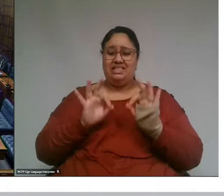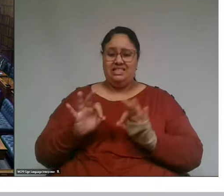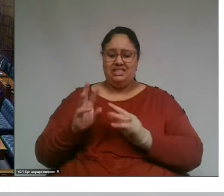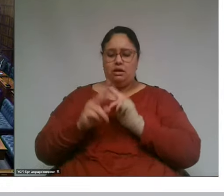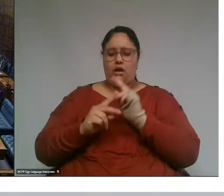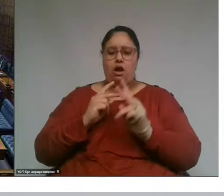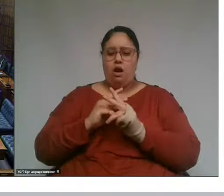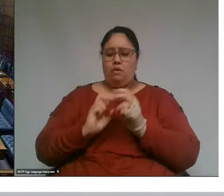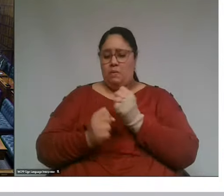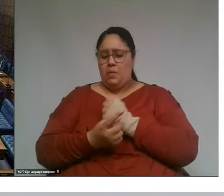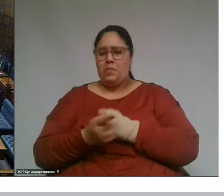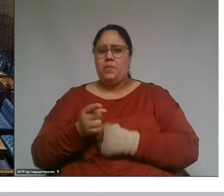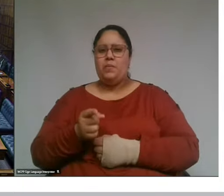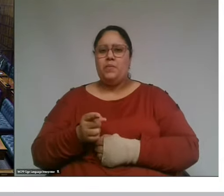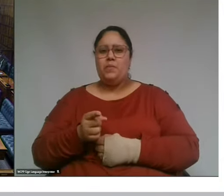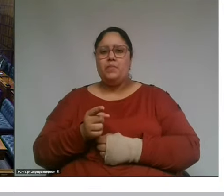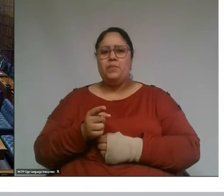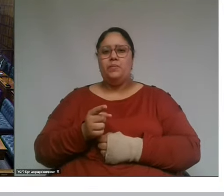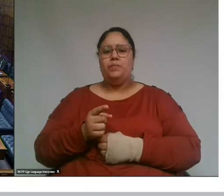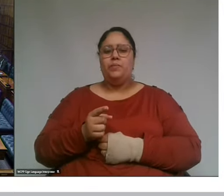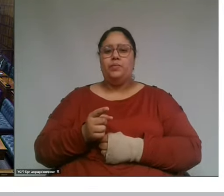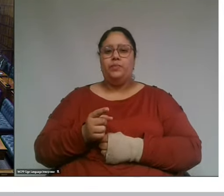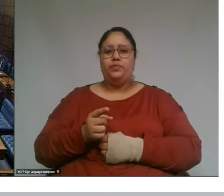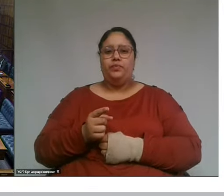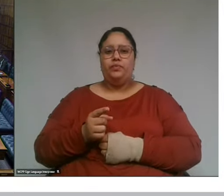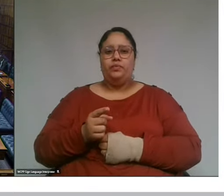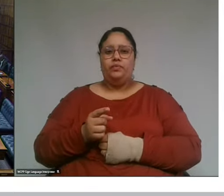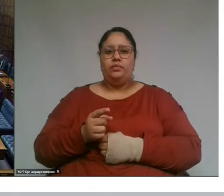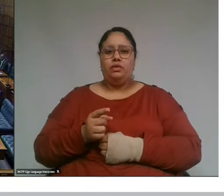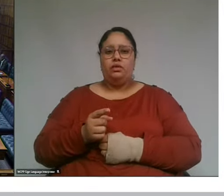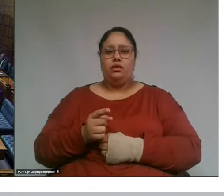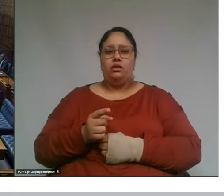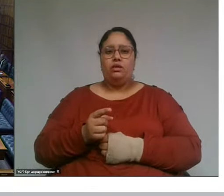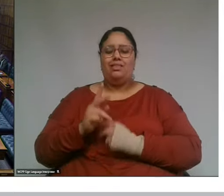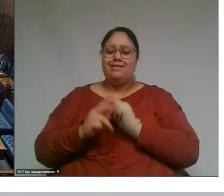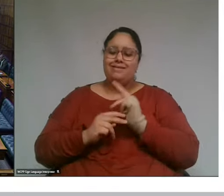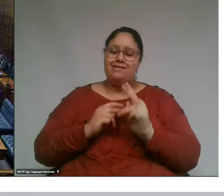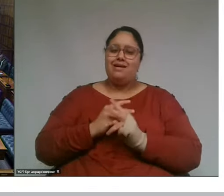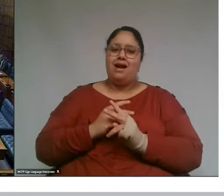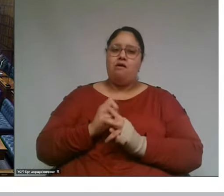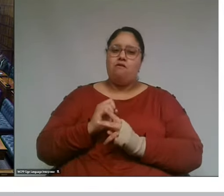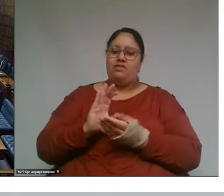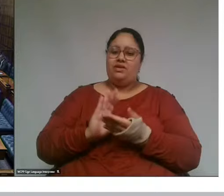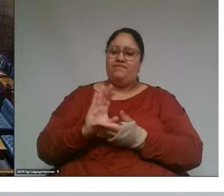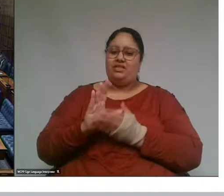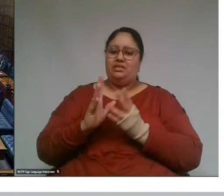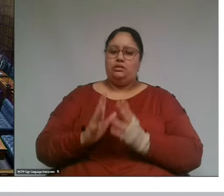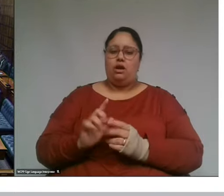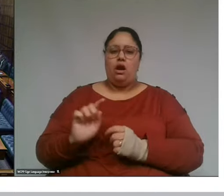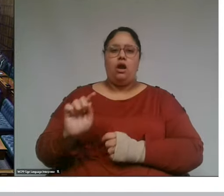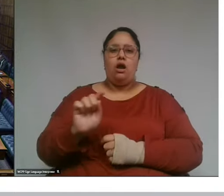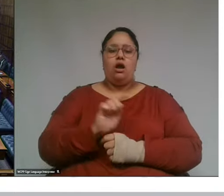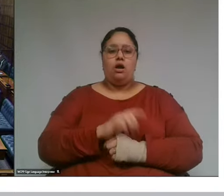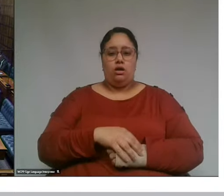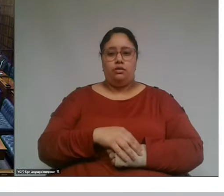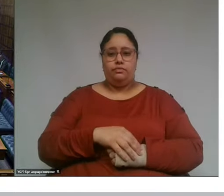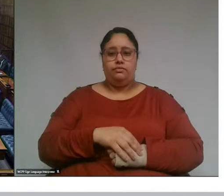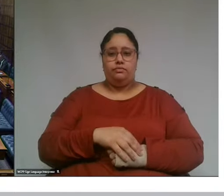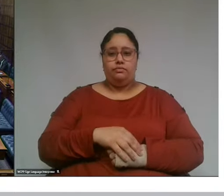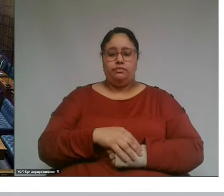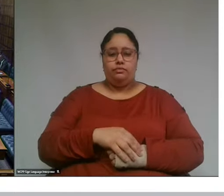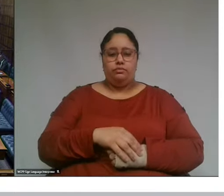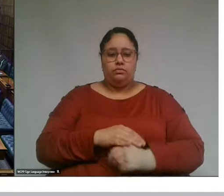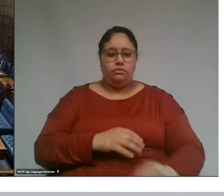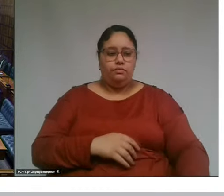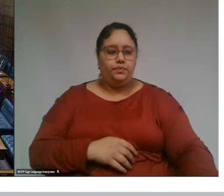An Occurrence um of the type of H investors um that